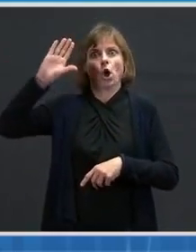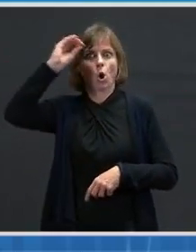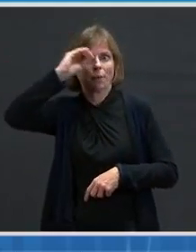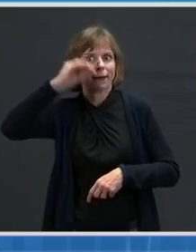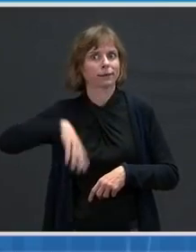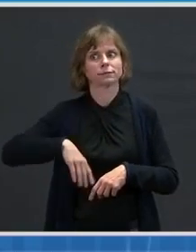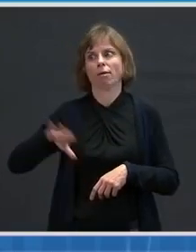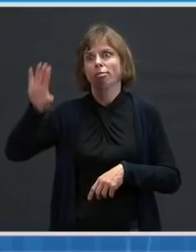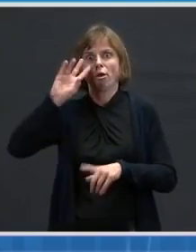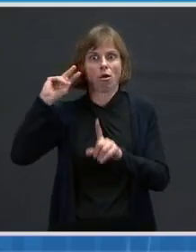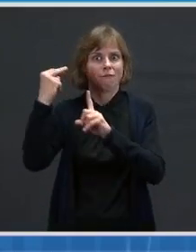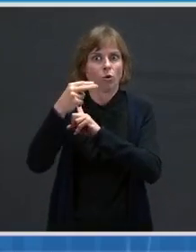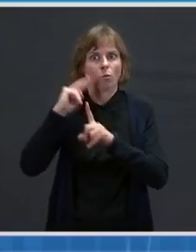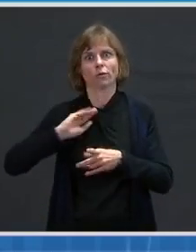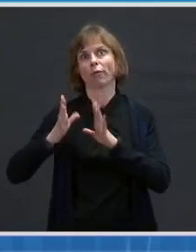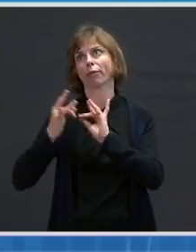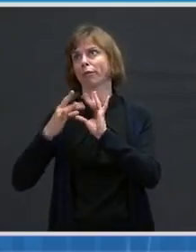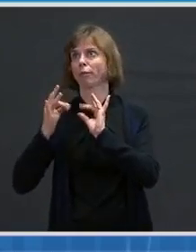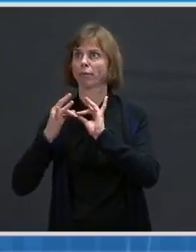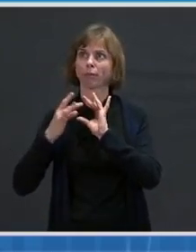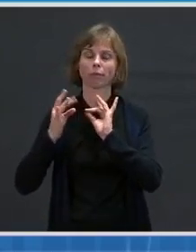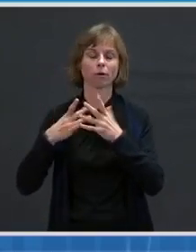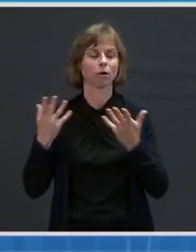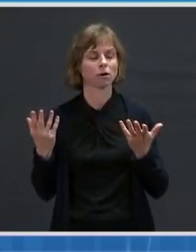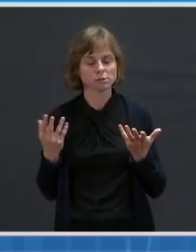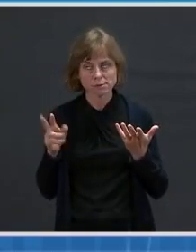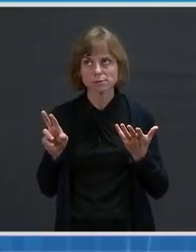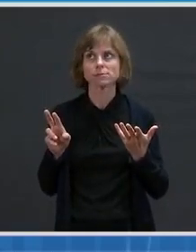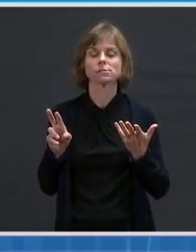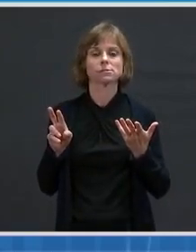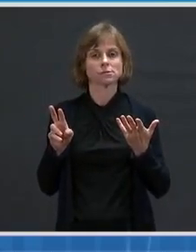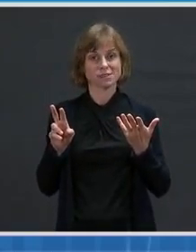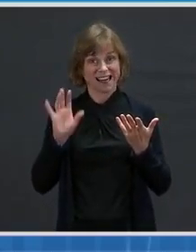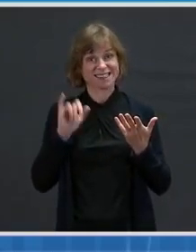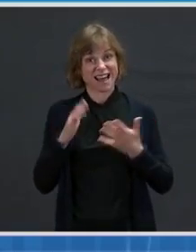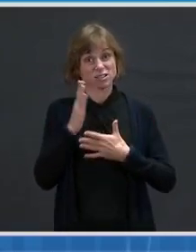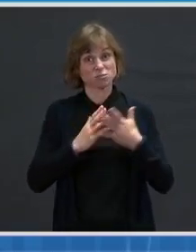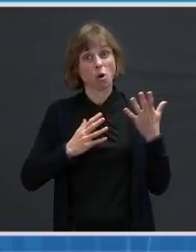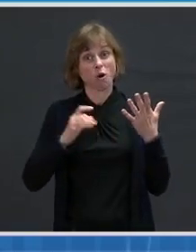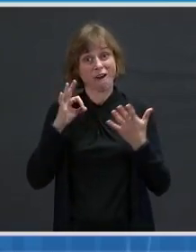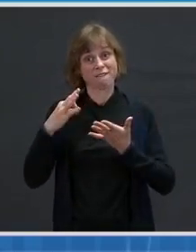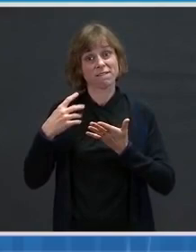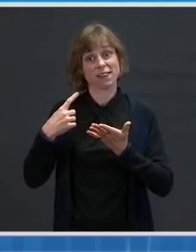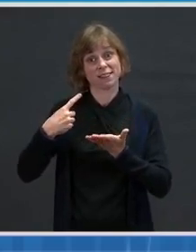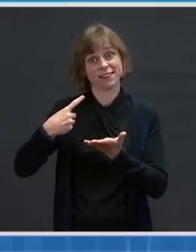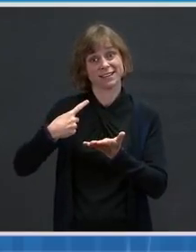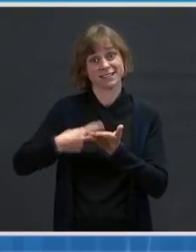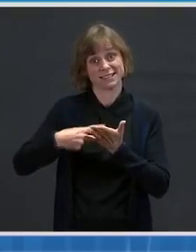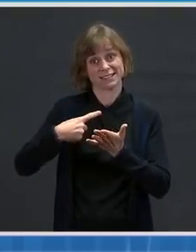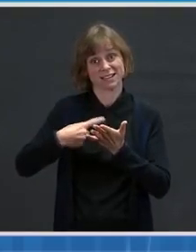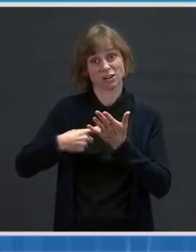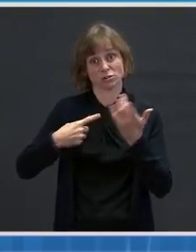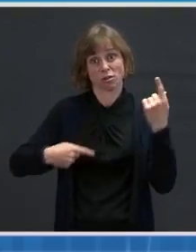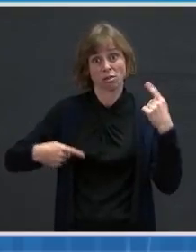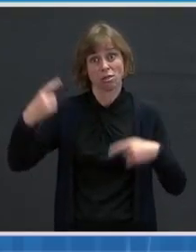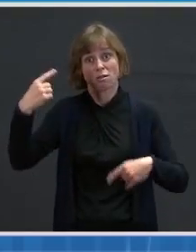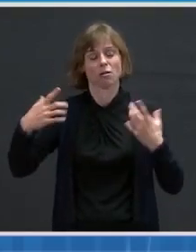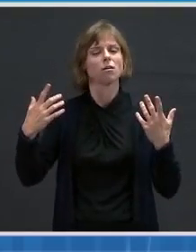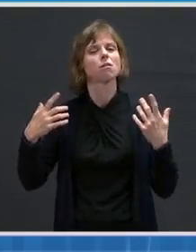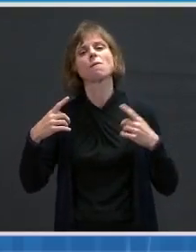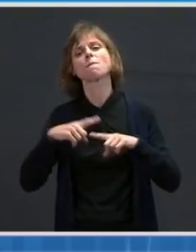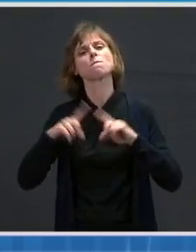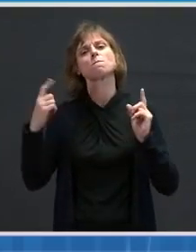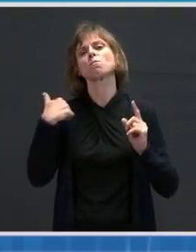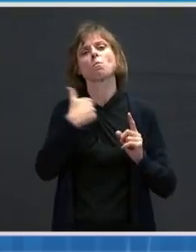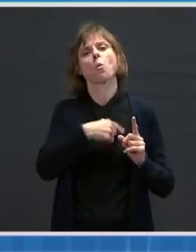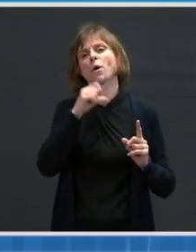opinions. And so I think that's a part of the discourse, but it's not one that we are going to jump into